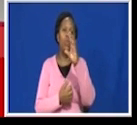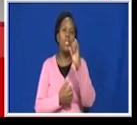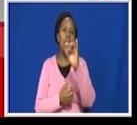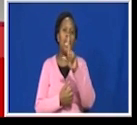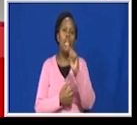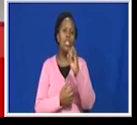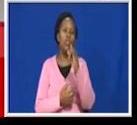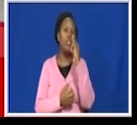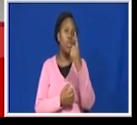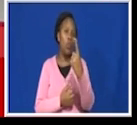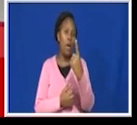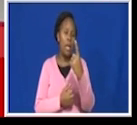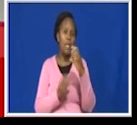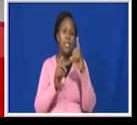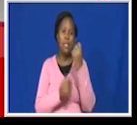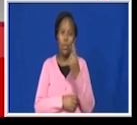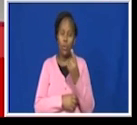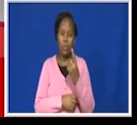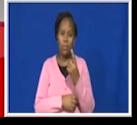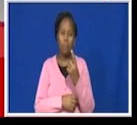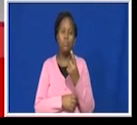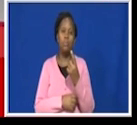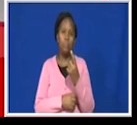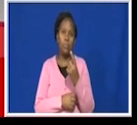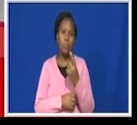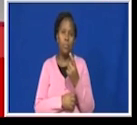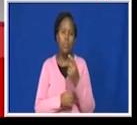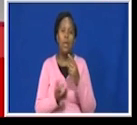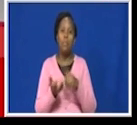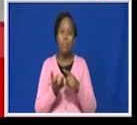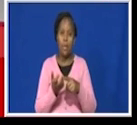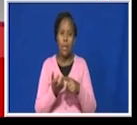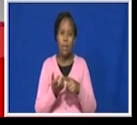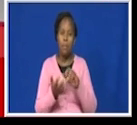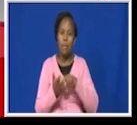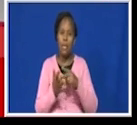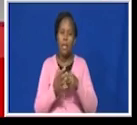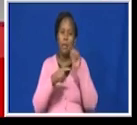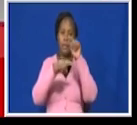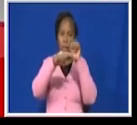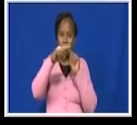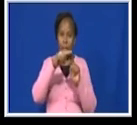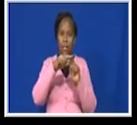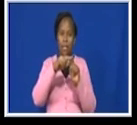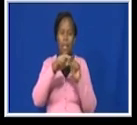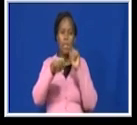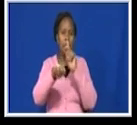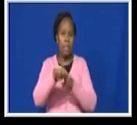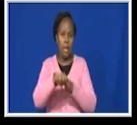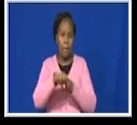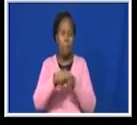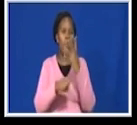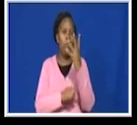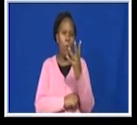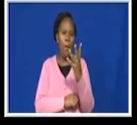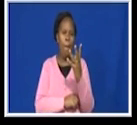second? So the number of oscillation in 1 second there would be found by dividing that time, that is